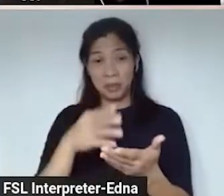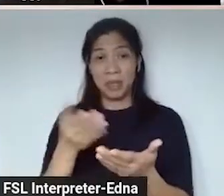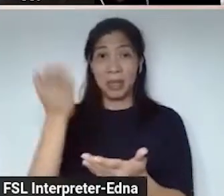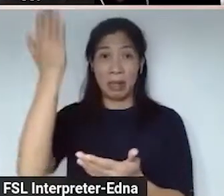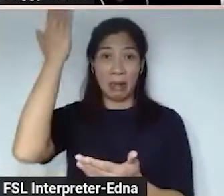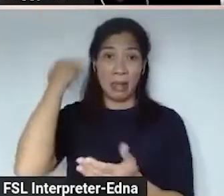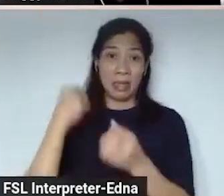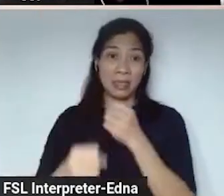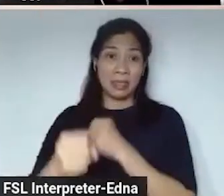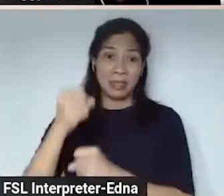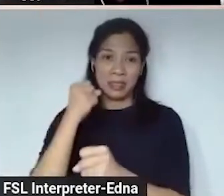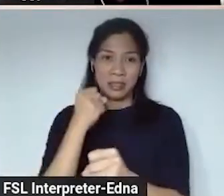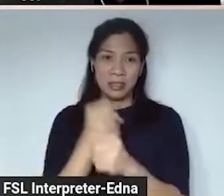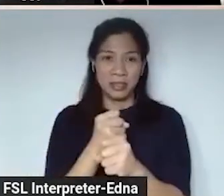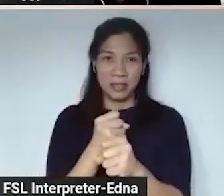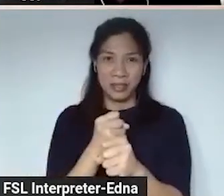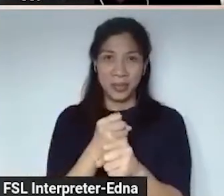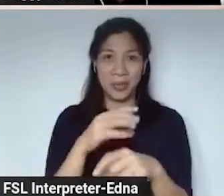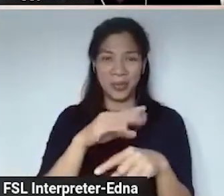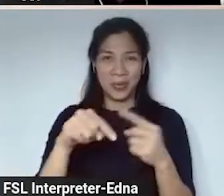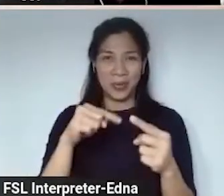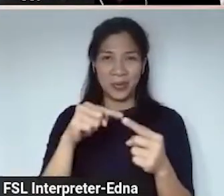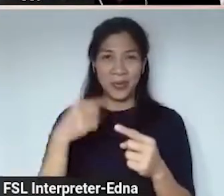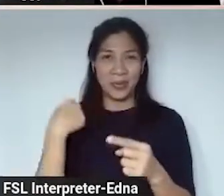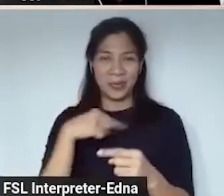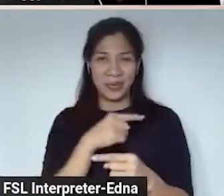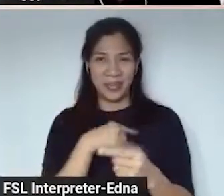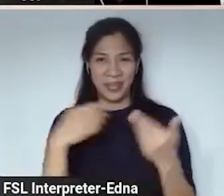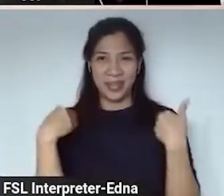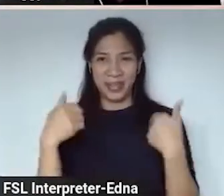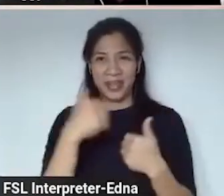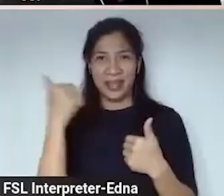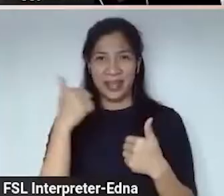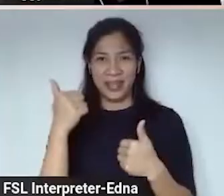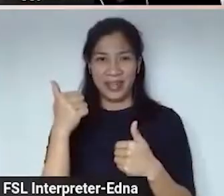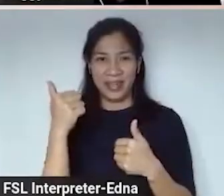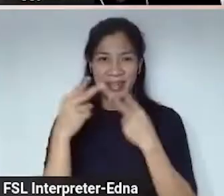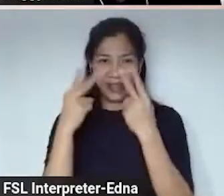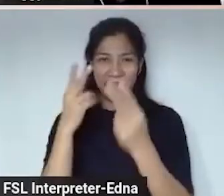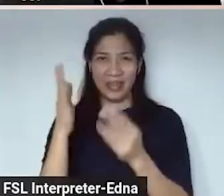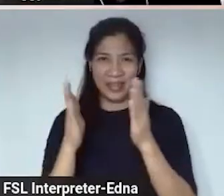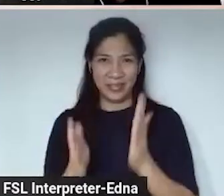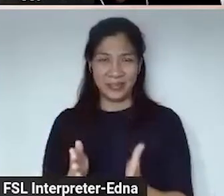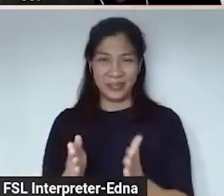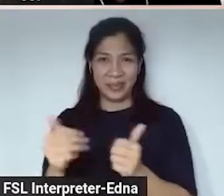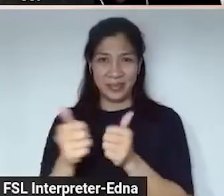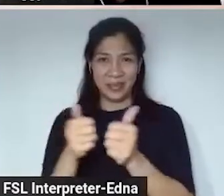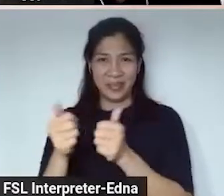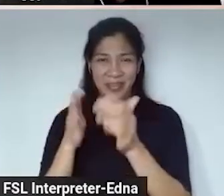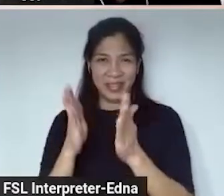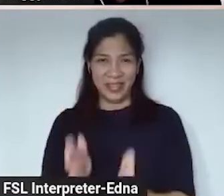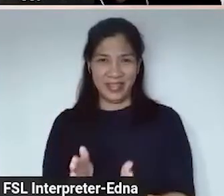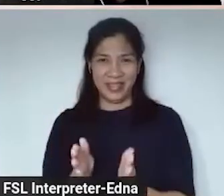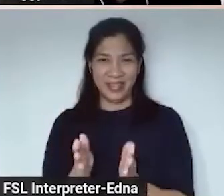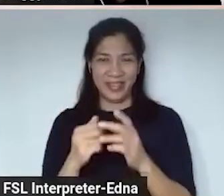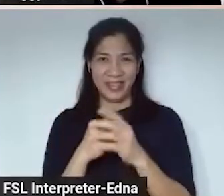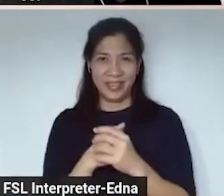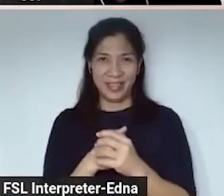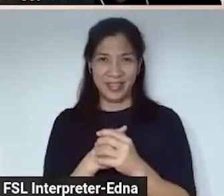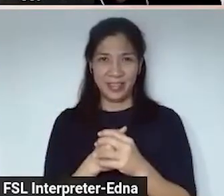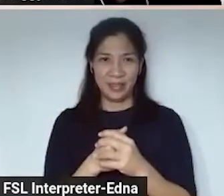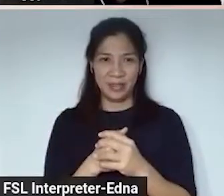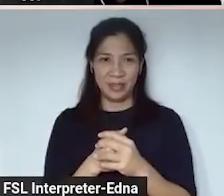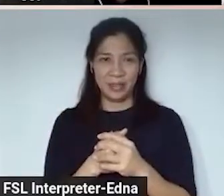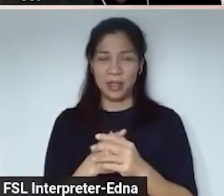another guest that is a Bosha player or a Bosha athlete. And I am so amazed, no, Miss